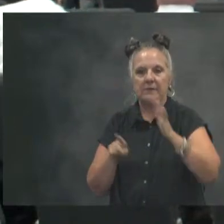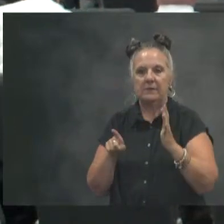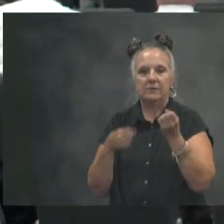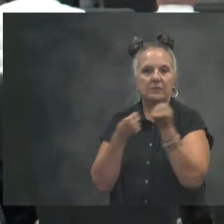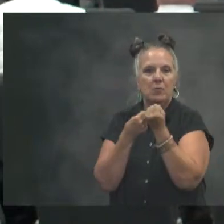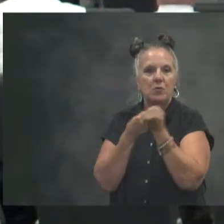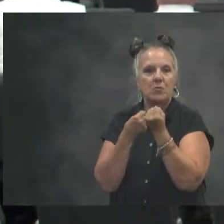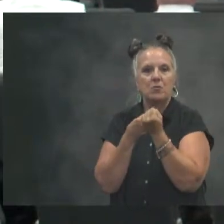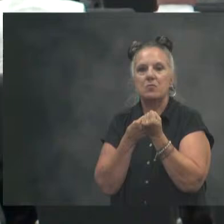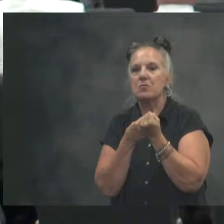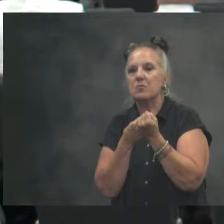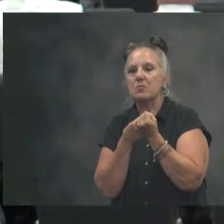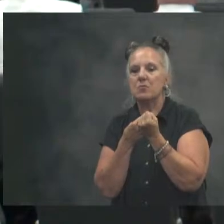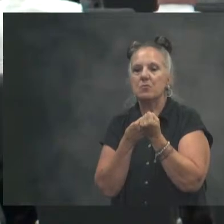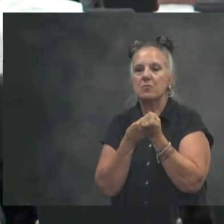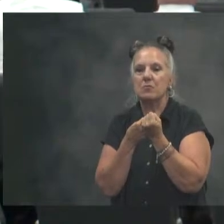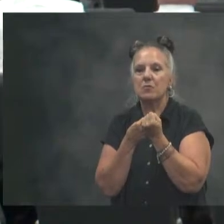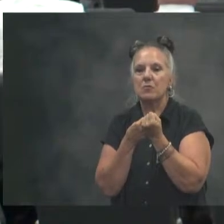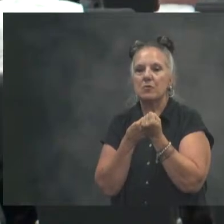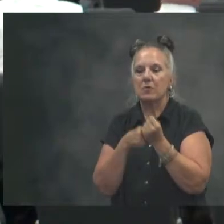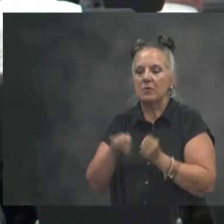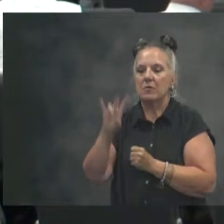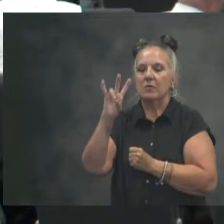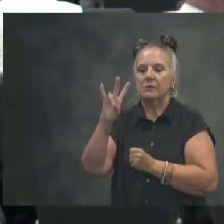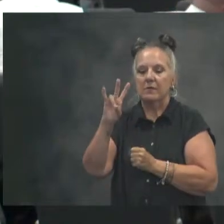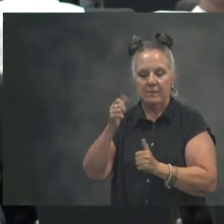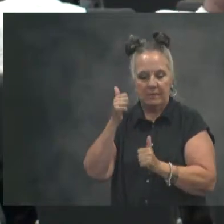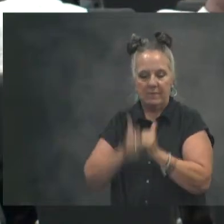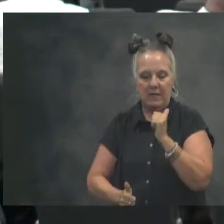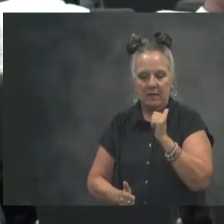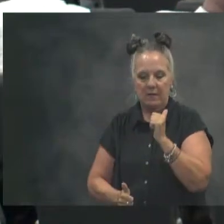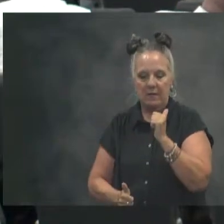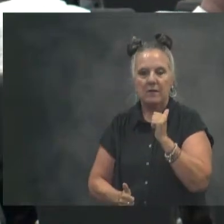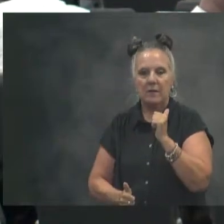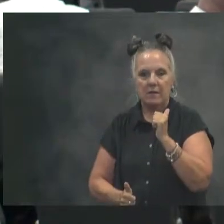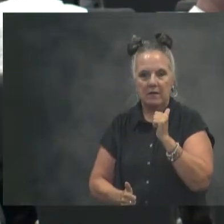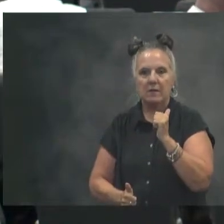favor? Okay, we have 7 affirmative. Student